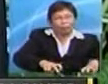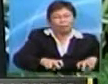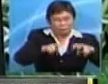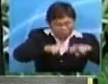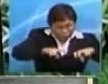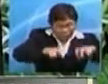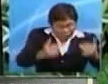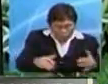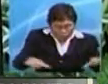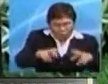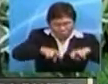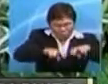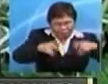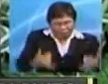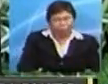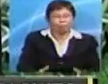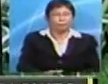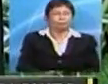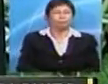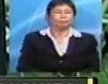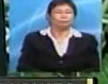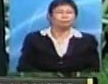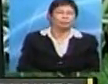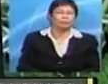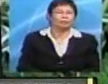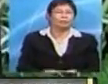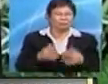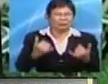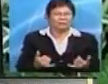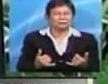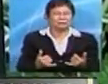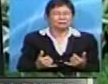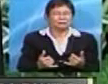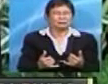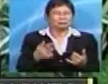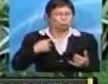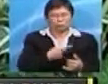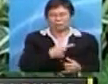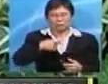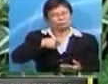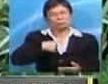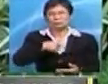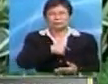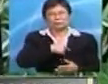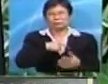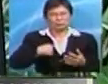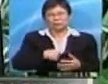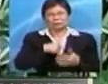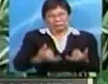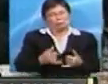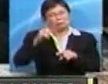now, the Boeing, NTSB, AIB. I think that's something that we are unable to issue the statement now.